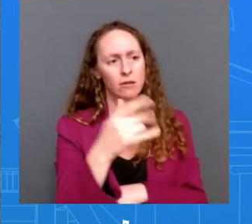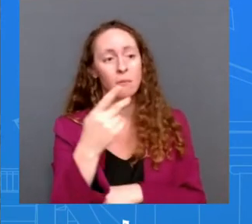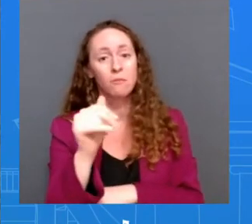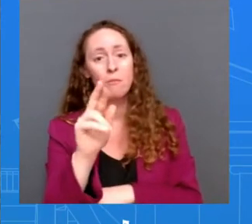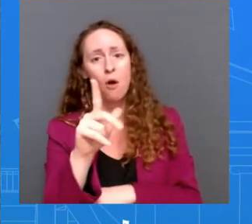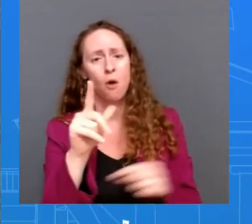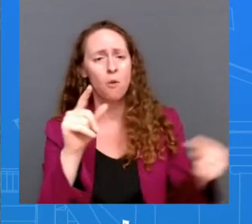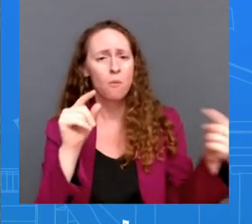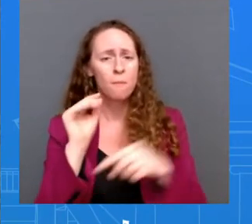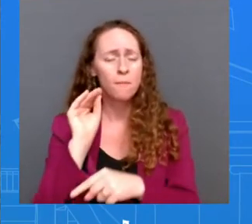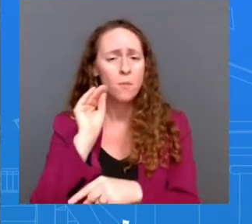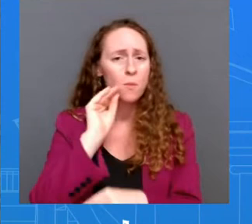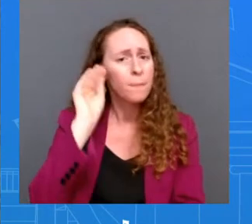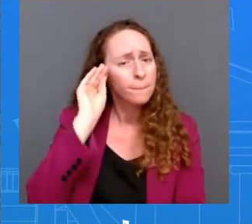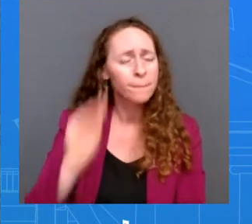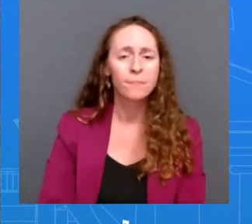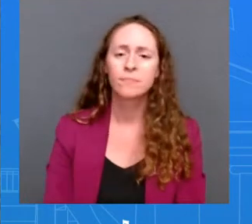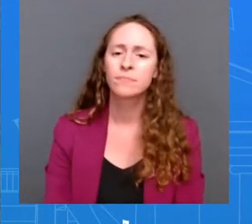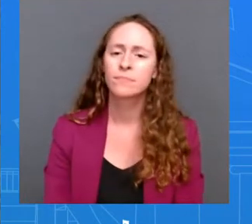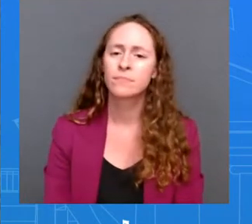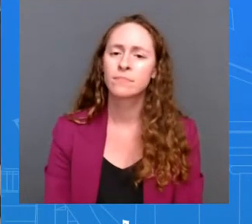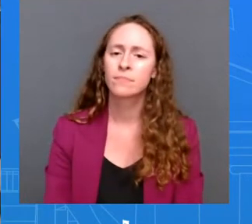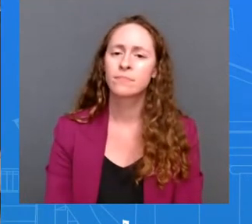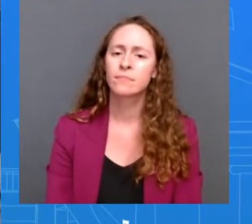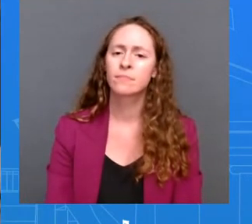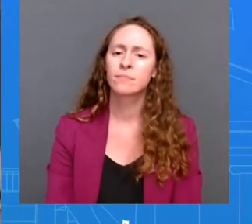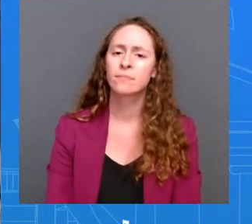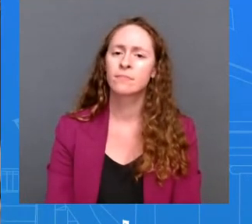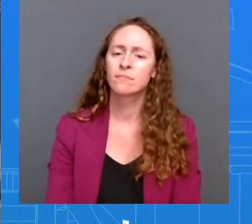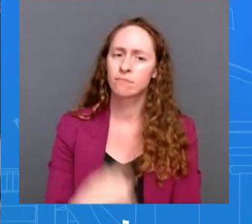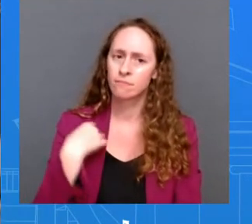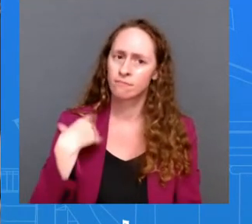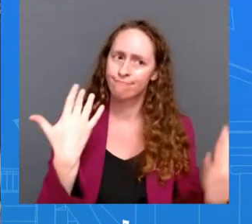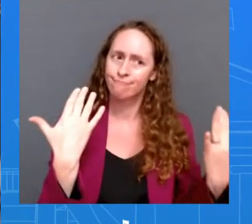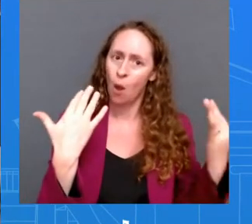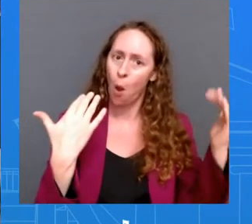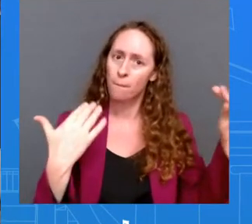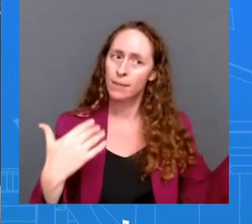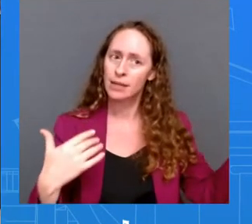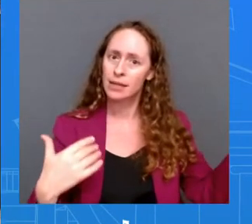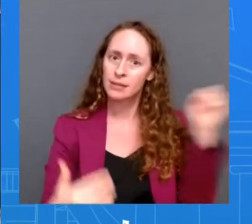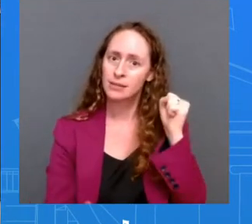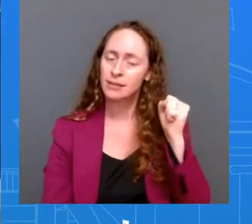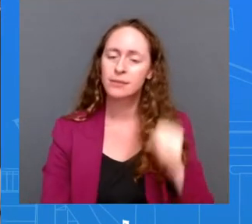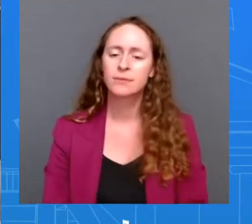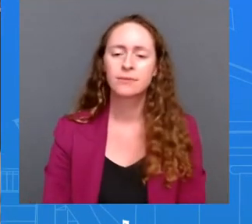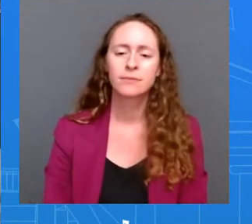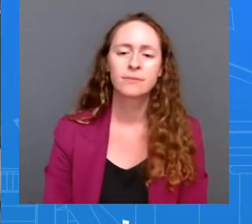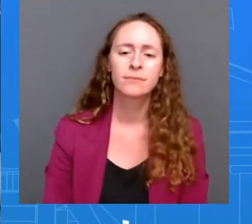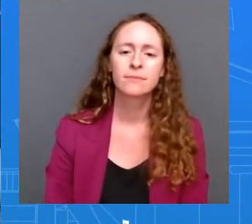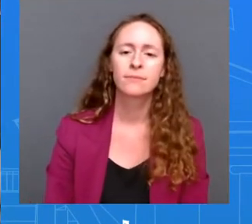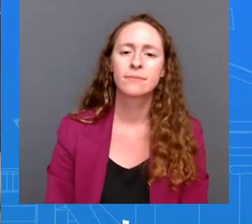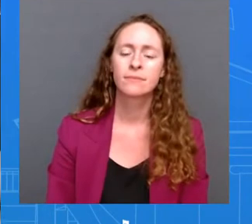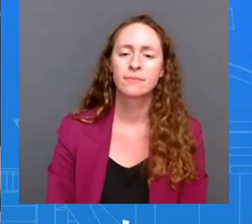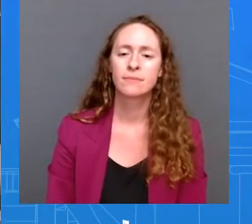okay, let's get to yes. Let's get them home. And it has been now almost a week since Secretary Blinken and Lavrov spoke over the phone. Have you gotten any